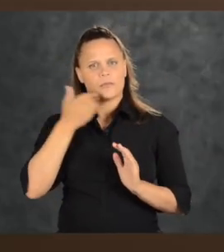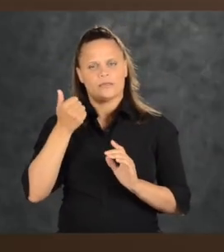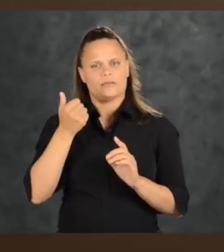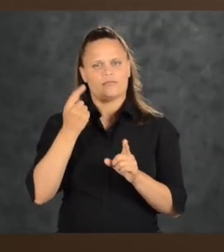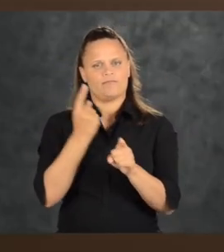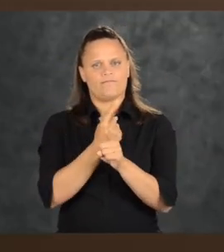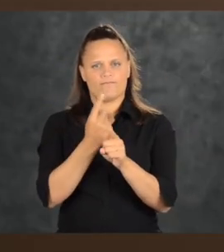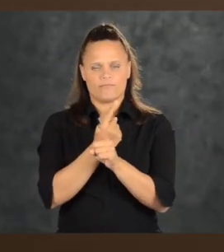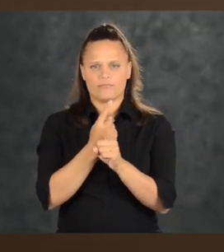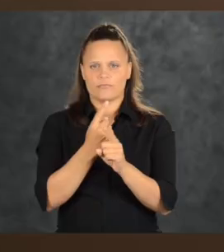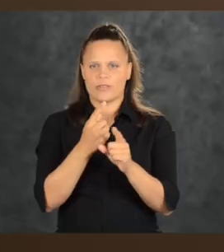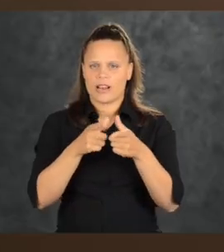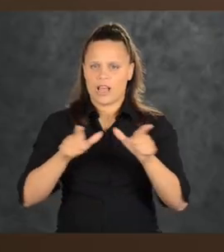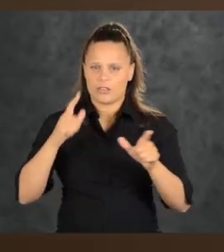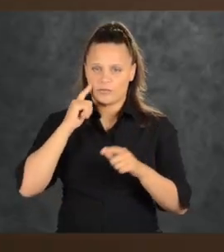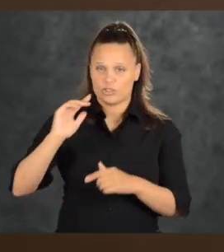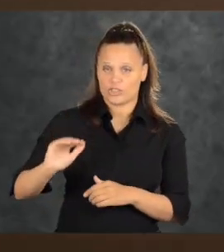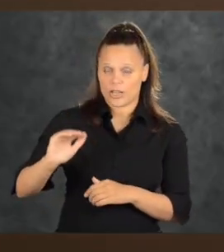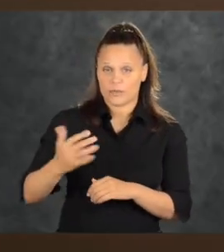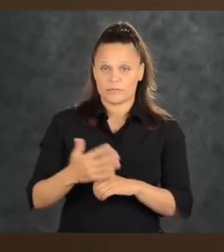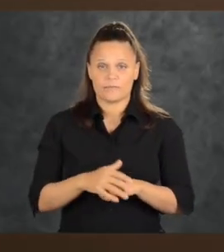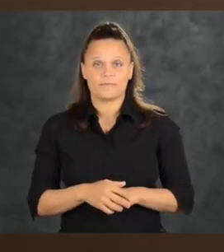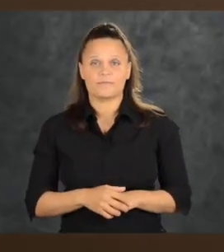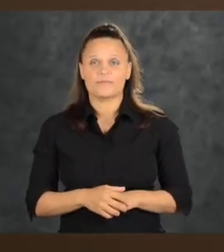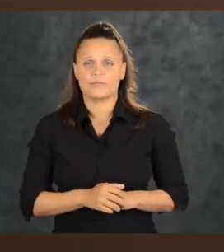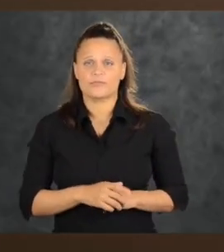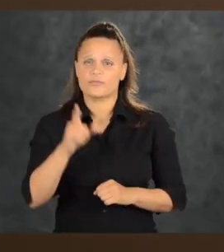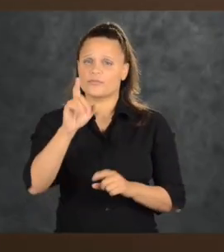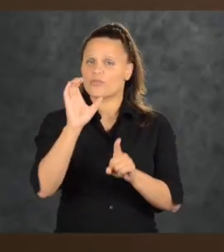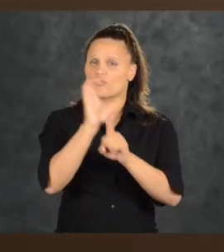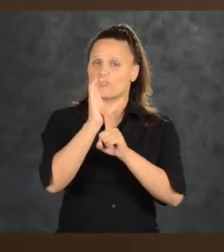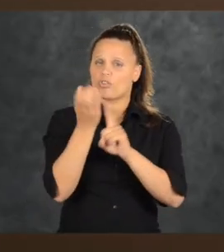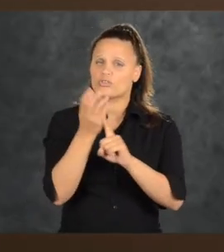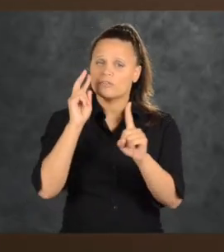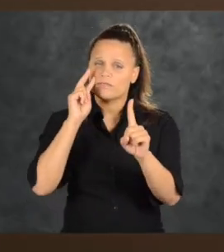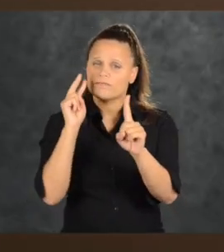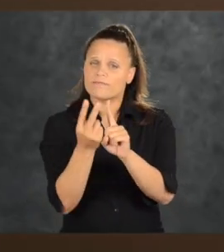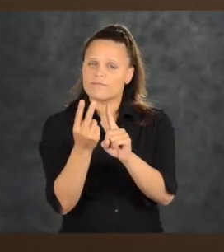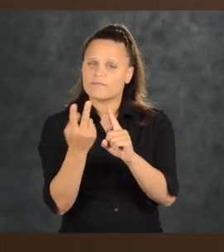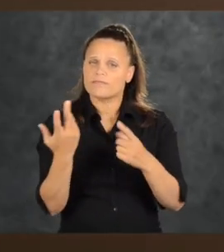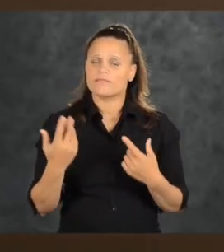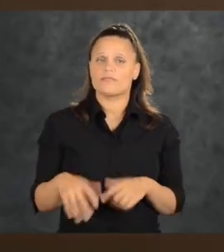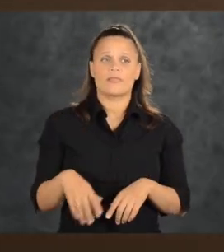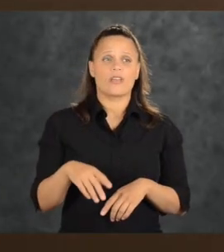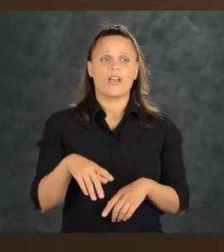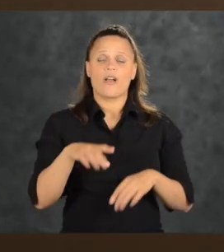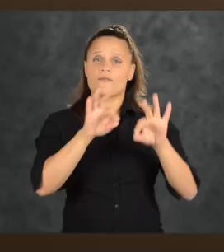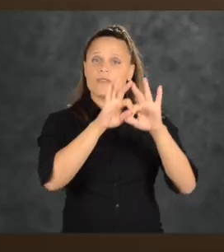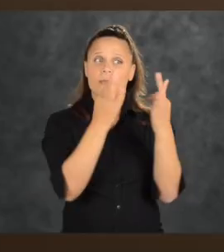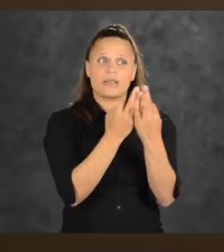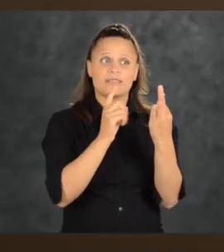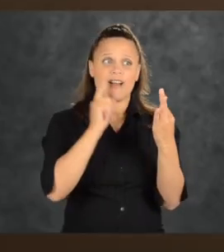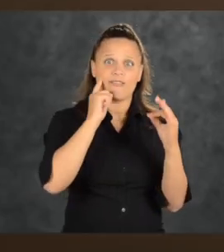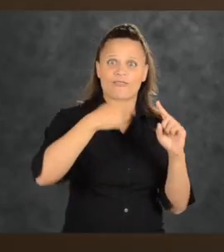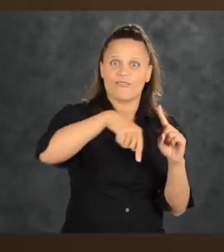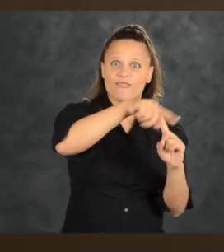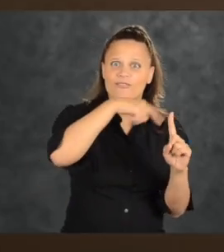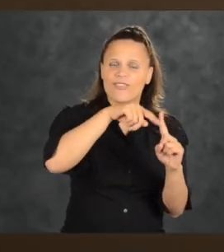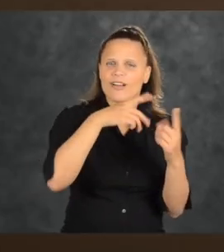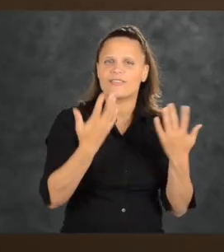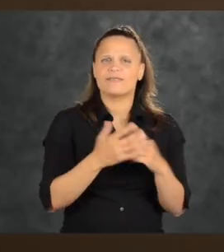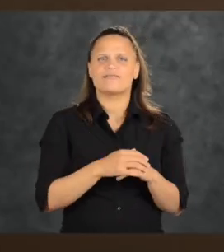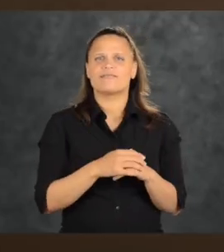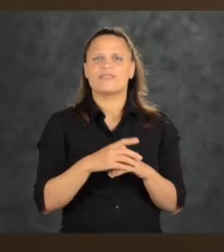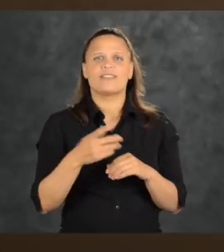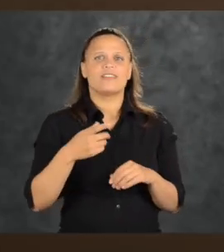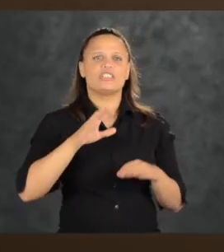trial where a job seeker demonstrates their skills and abilities in a real work environment. The employer has no obligation to have a vacant position. It's simply about finding